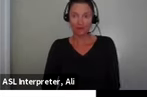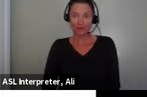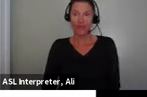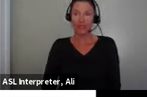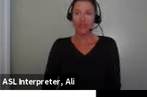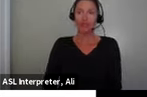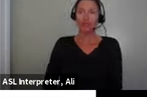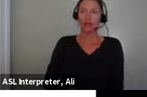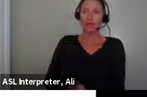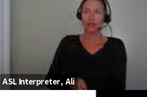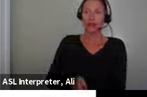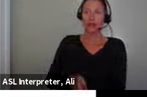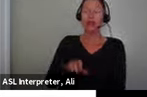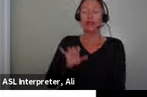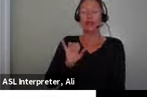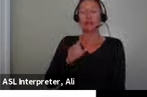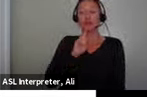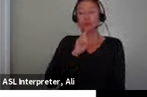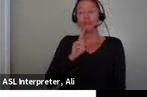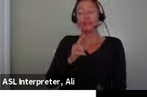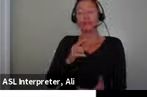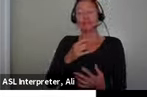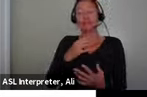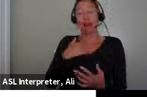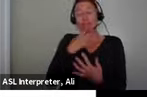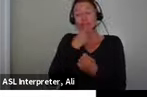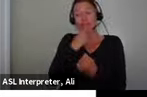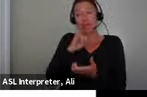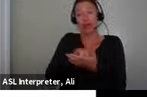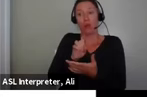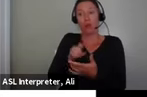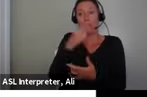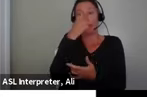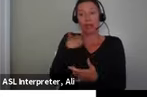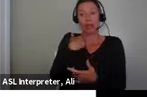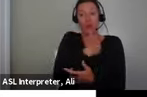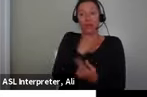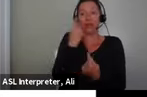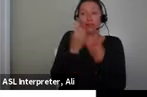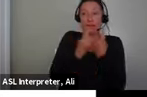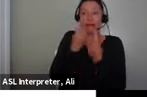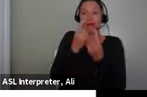That question is near and dear to me because we think a lot about how to make things